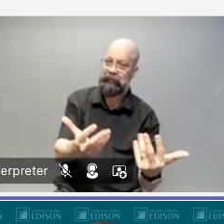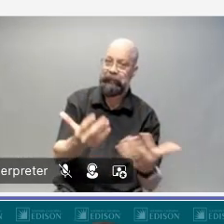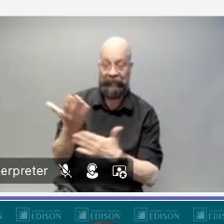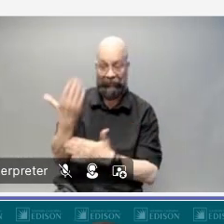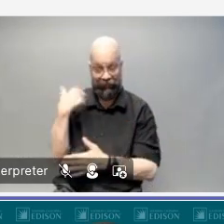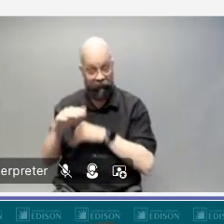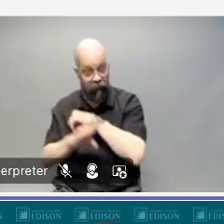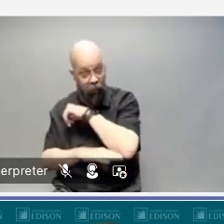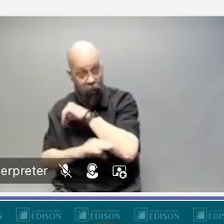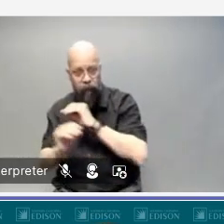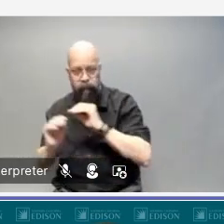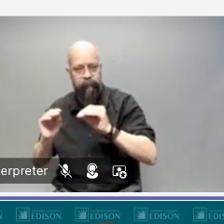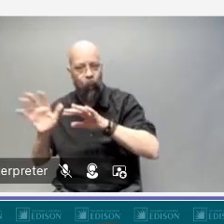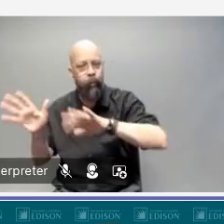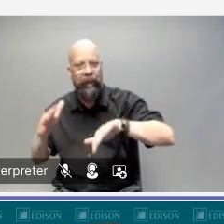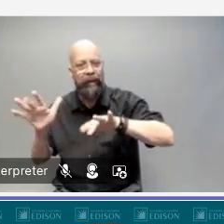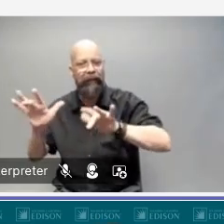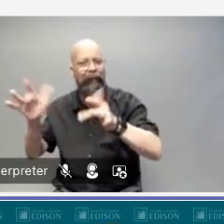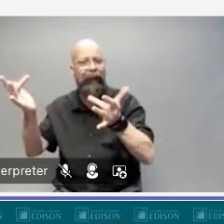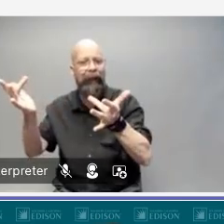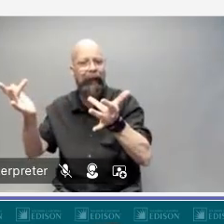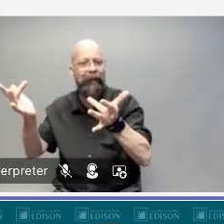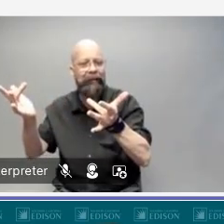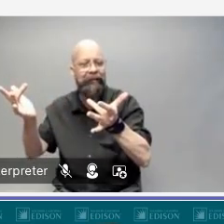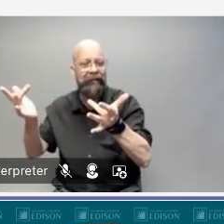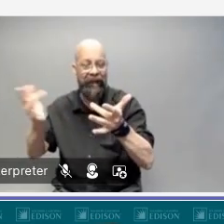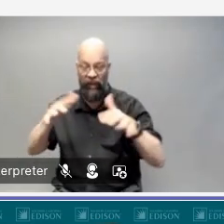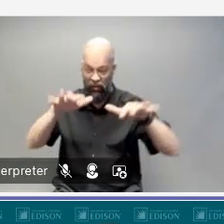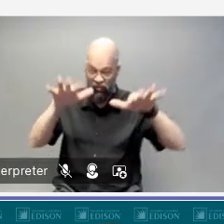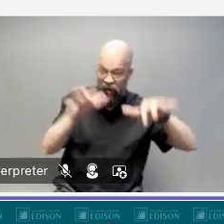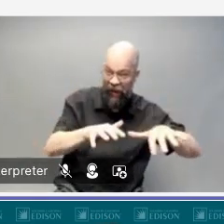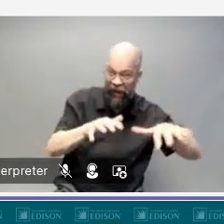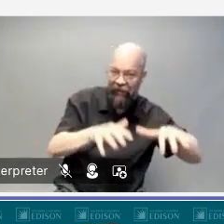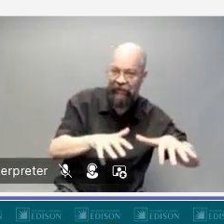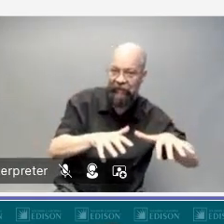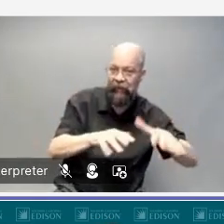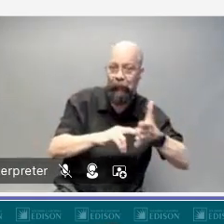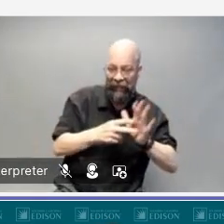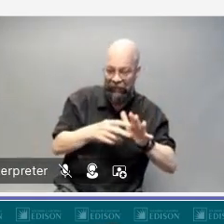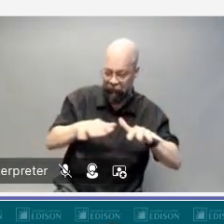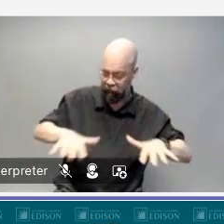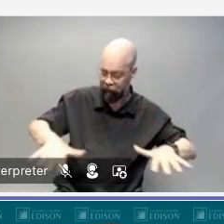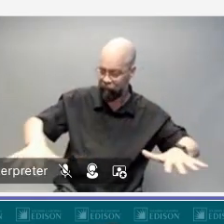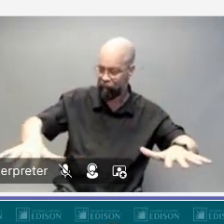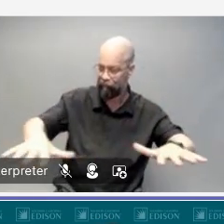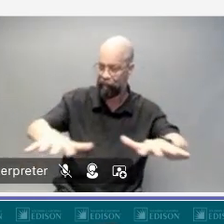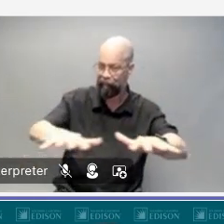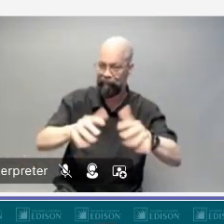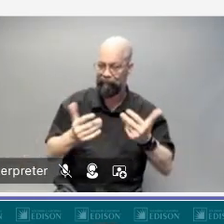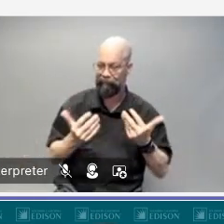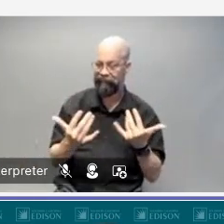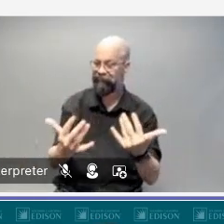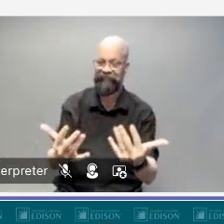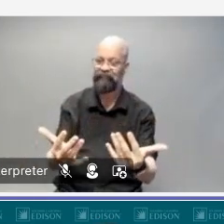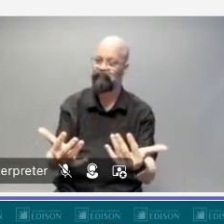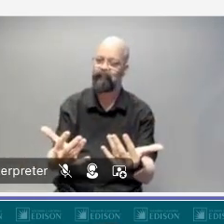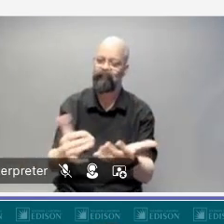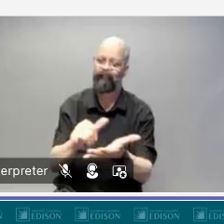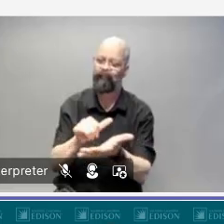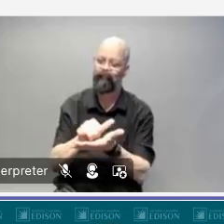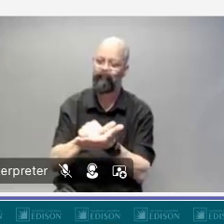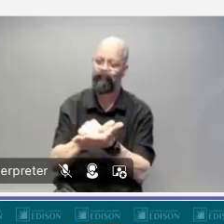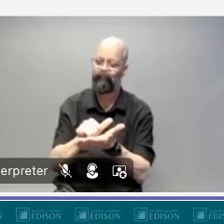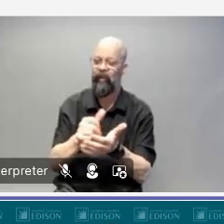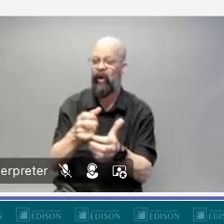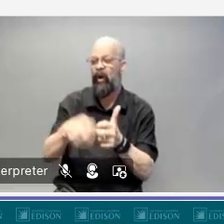and again, those early rains really kind of just cut off the season and again truncated